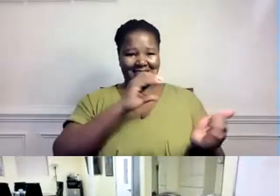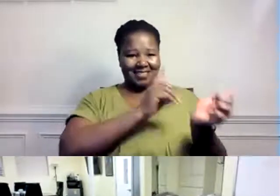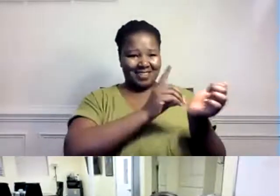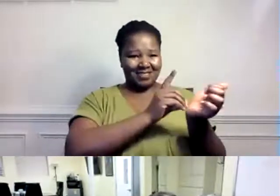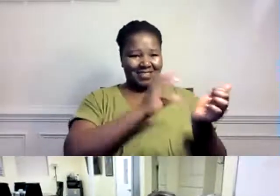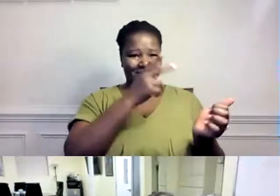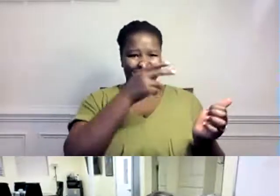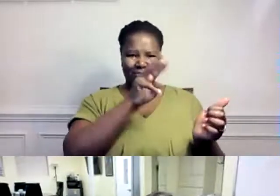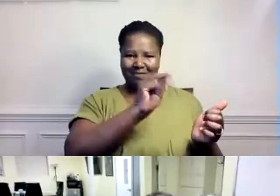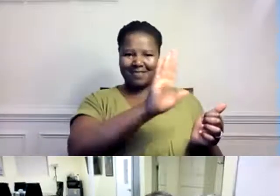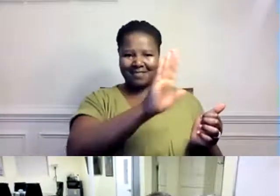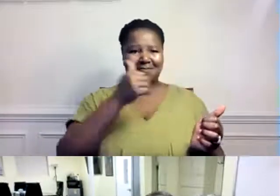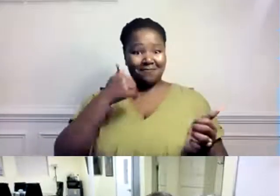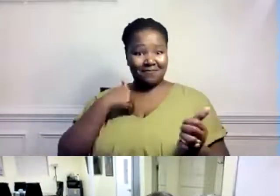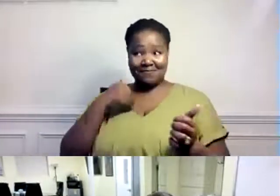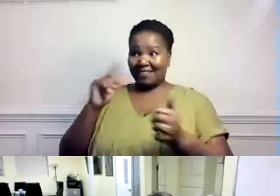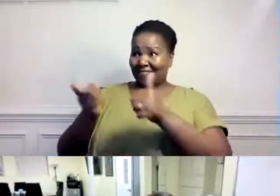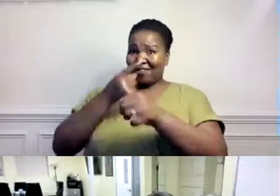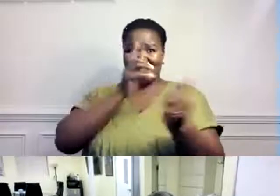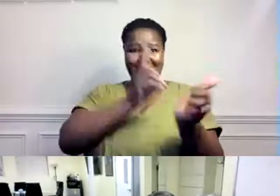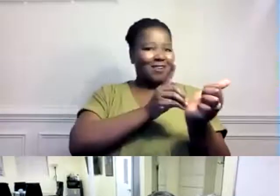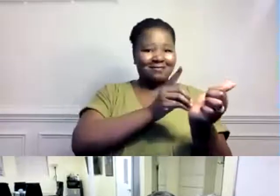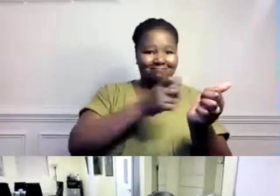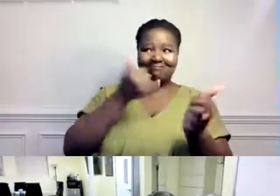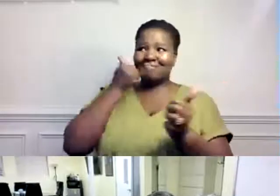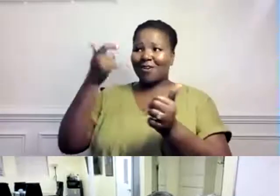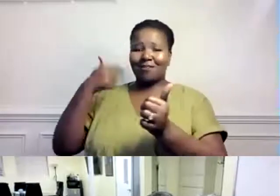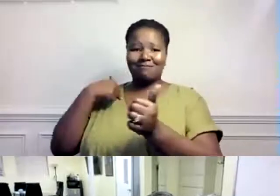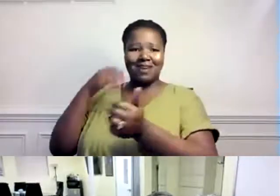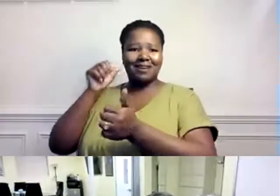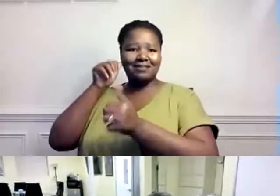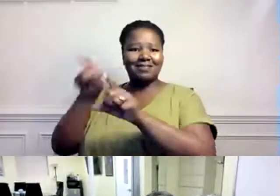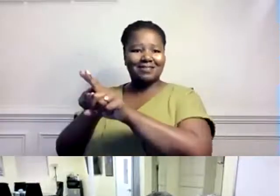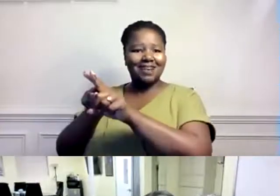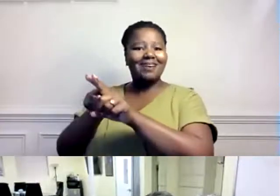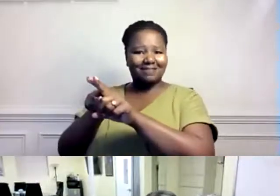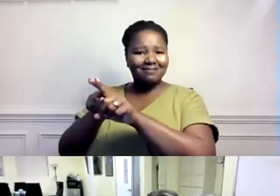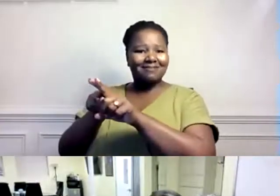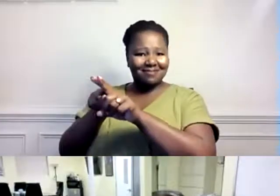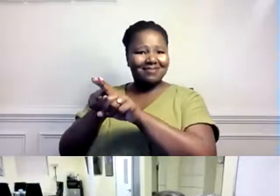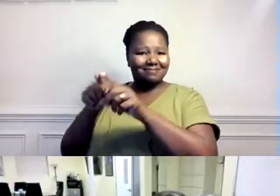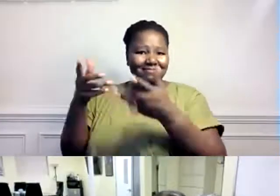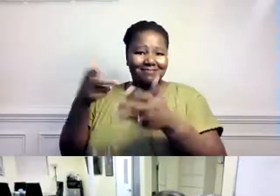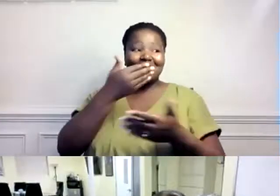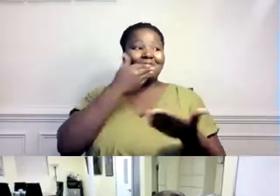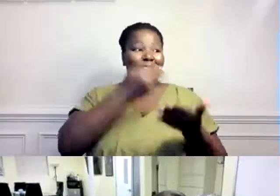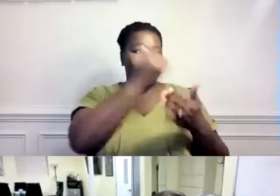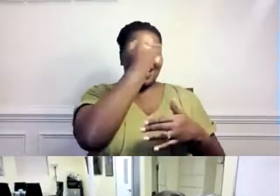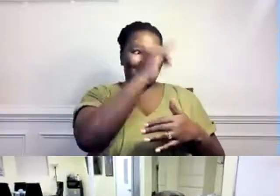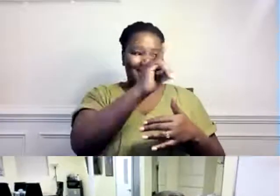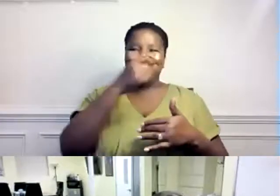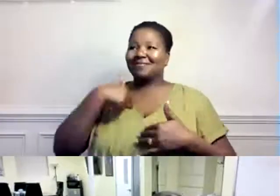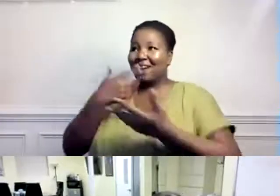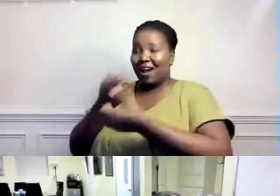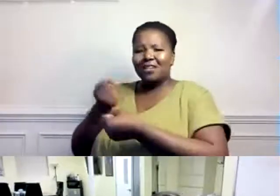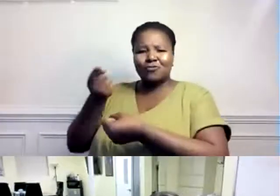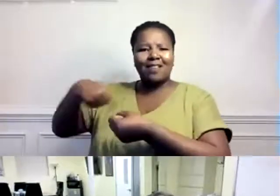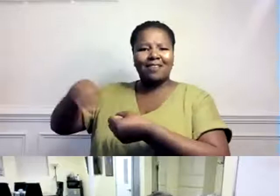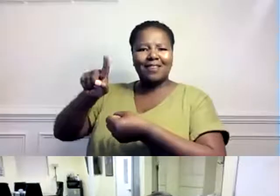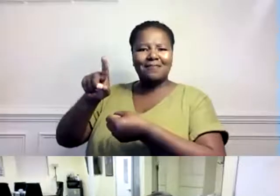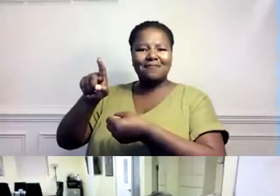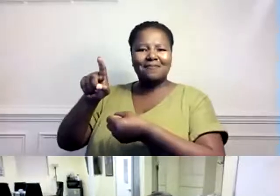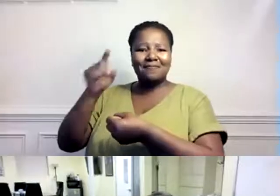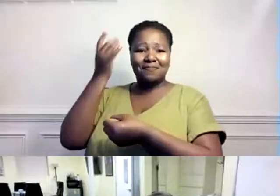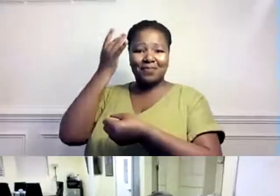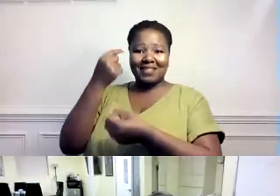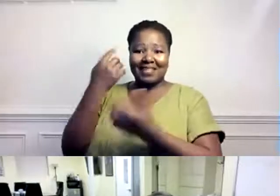call my sisters. Hey, I have this thing. Like, what do you think? Good idea. Yeah, because I trust them. And when